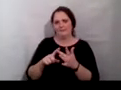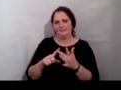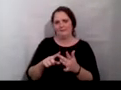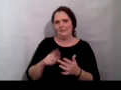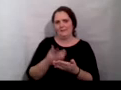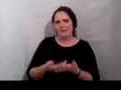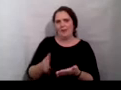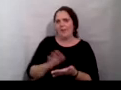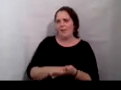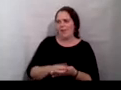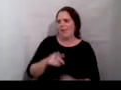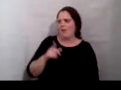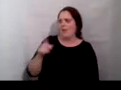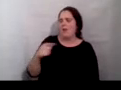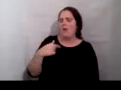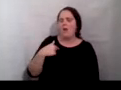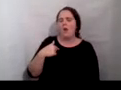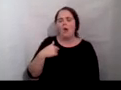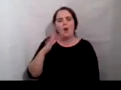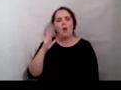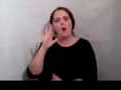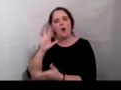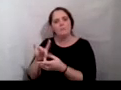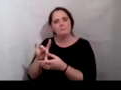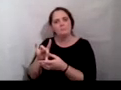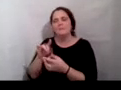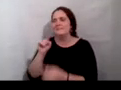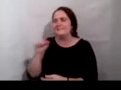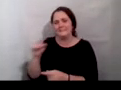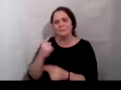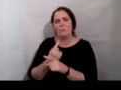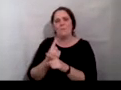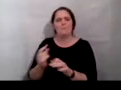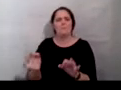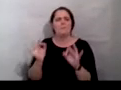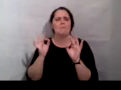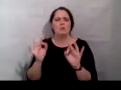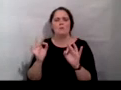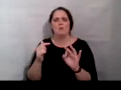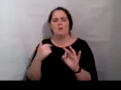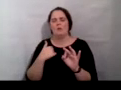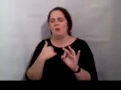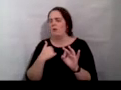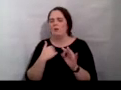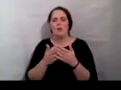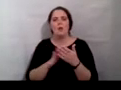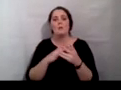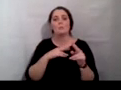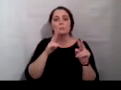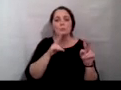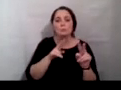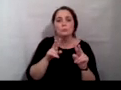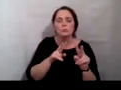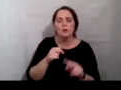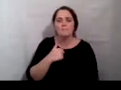to talk about this artwork. To me, it resonates so much with what I'm seeing.